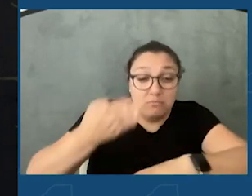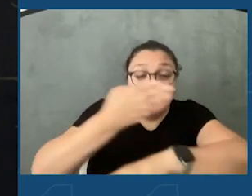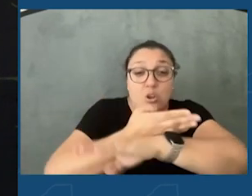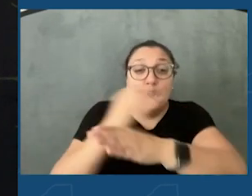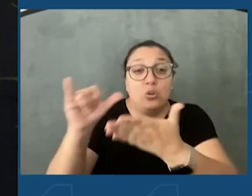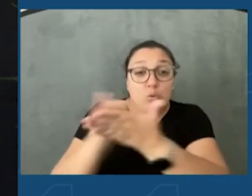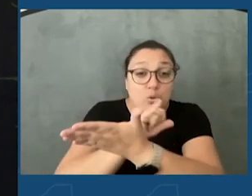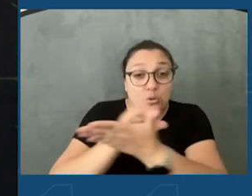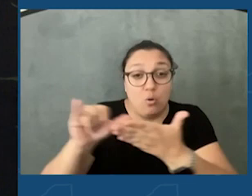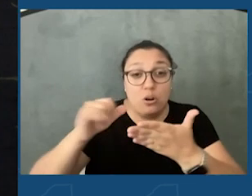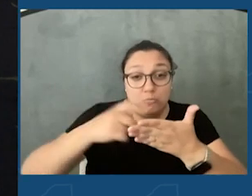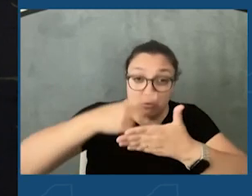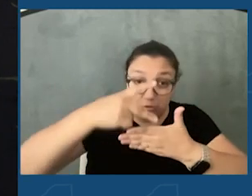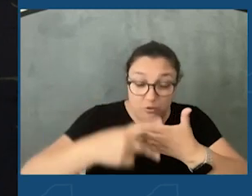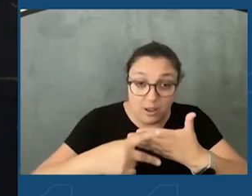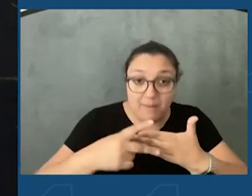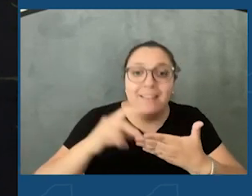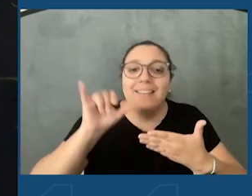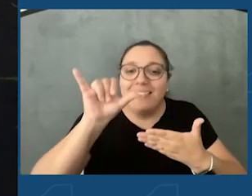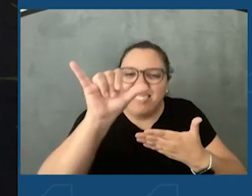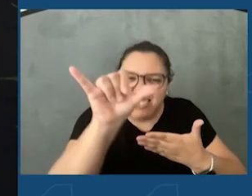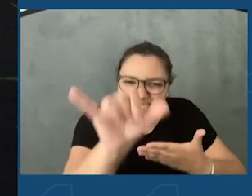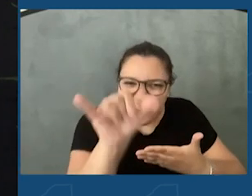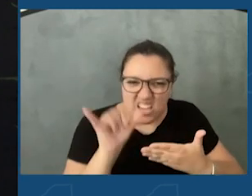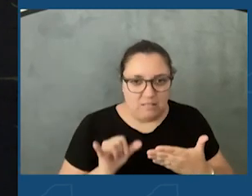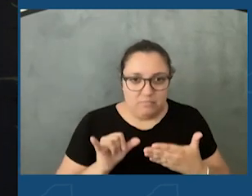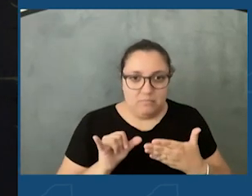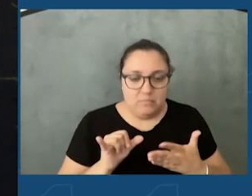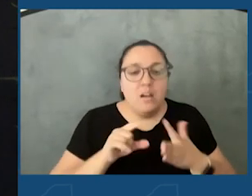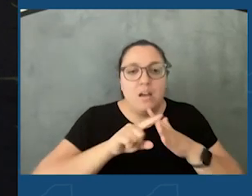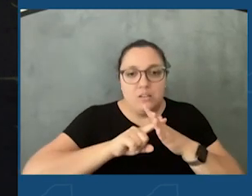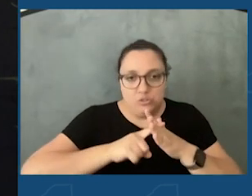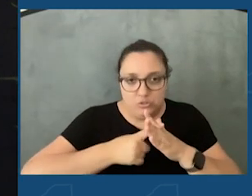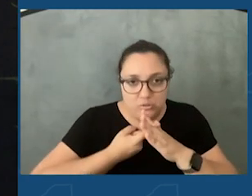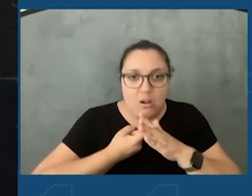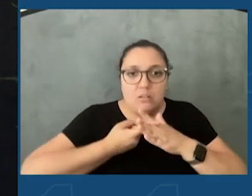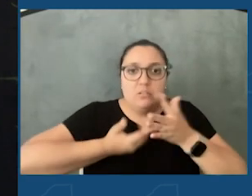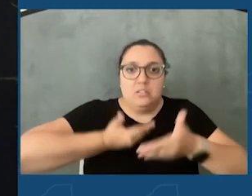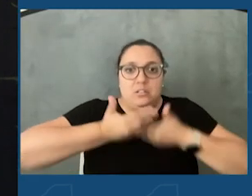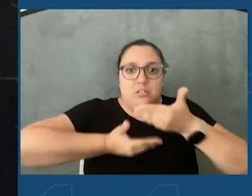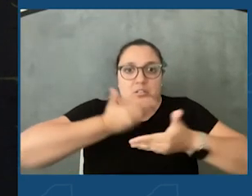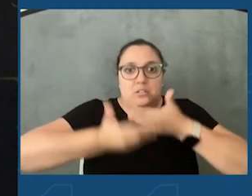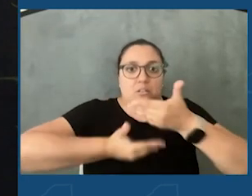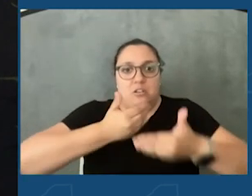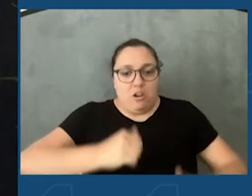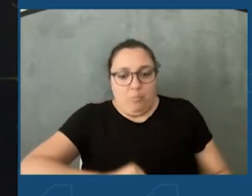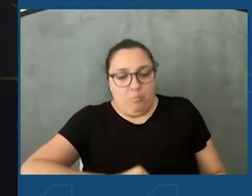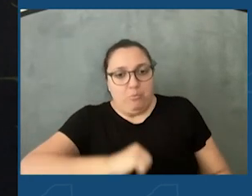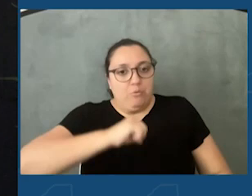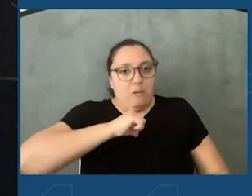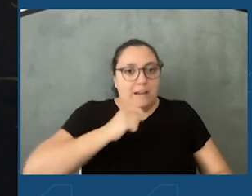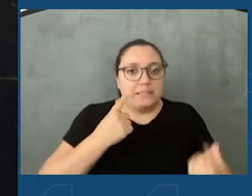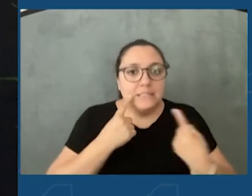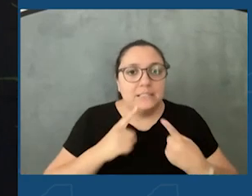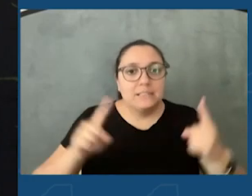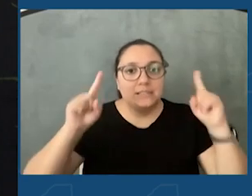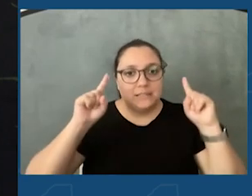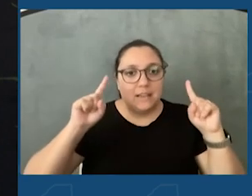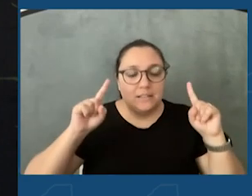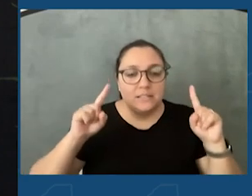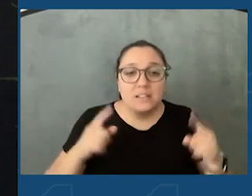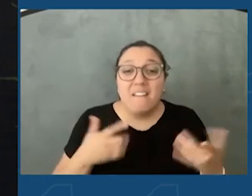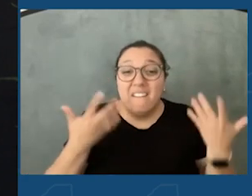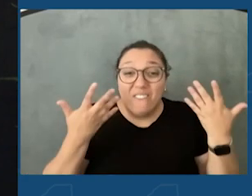this is how you start jump-starting a new era of pride and success. This is our second round. We announced our first just a few months